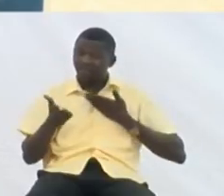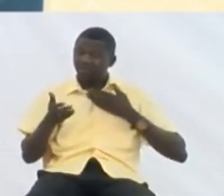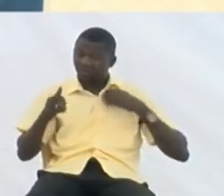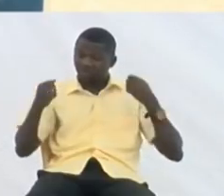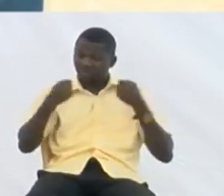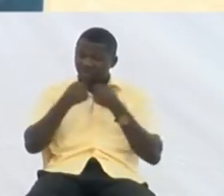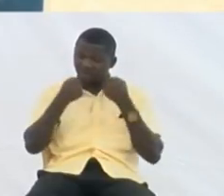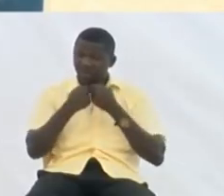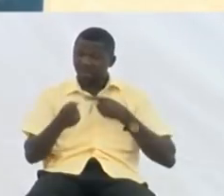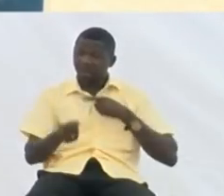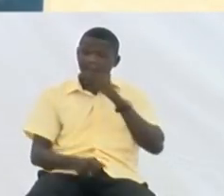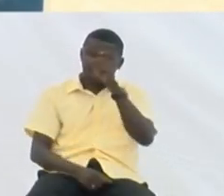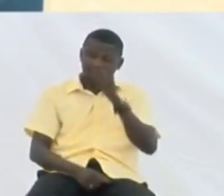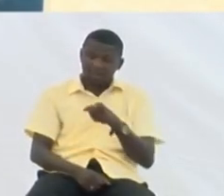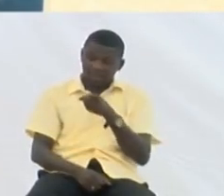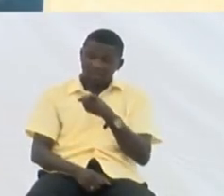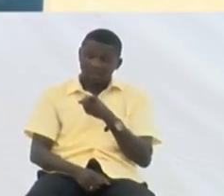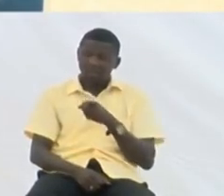individual